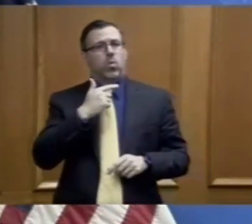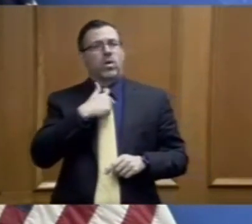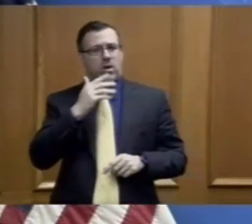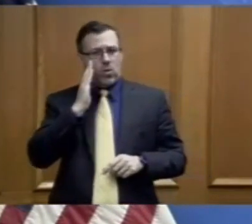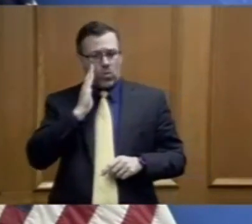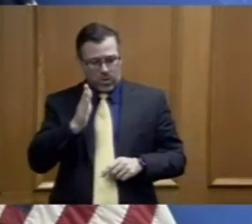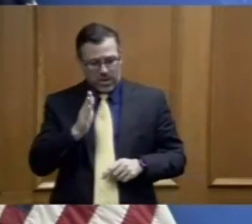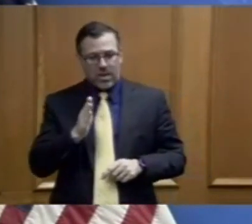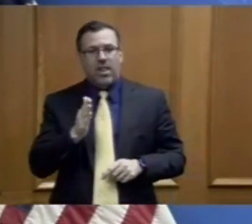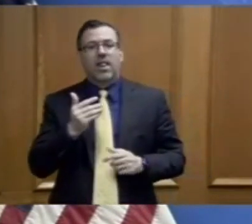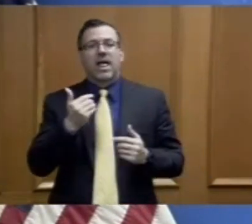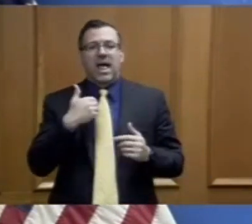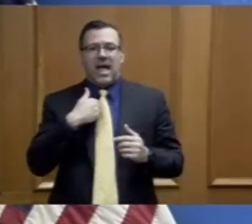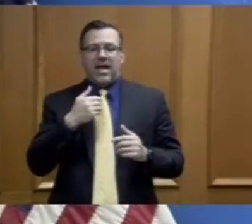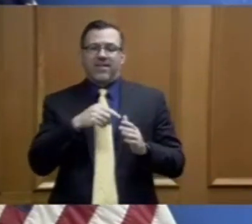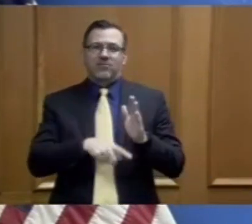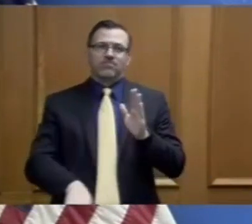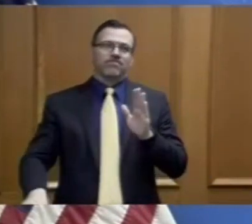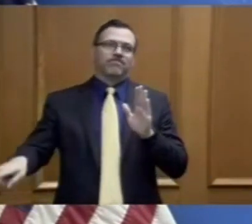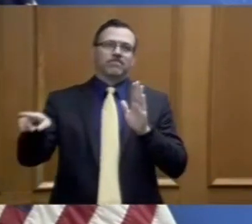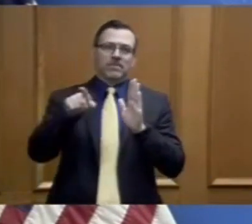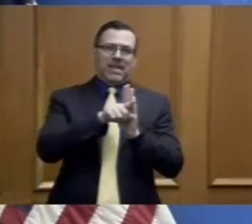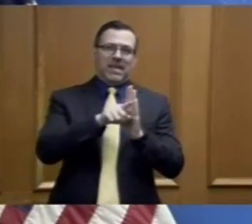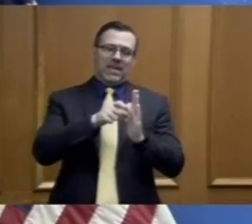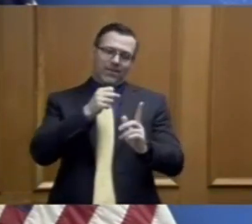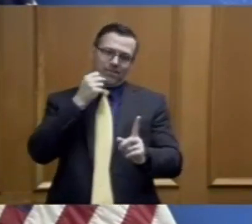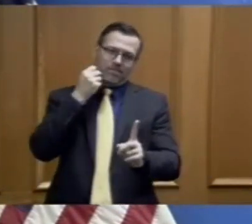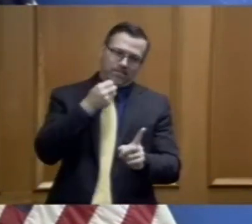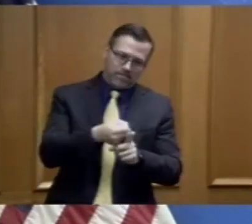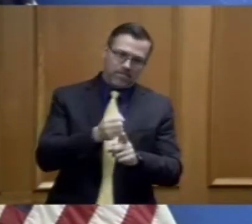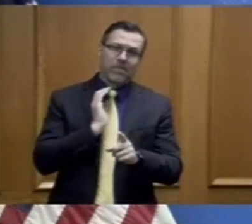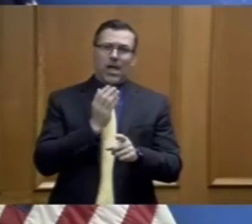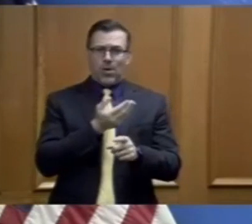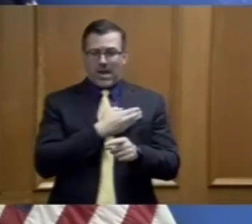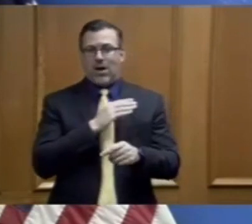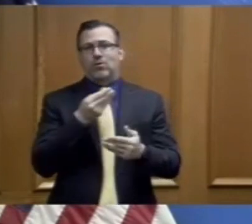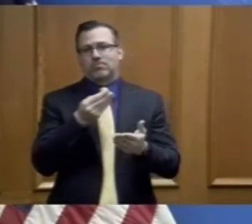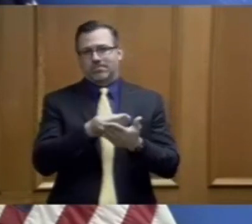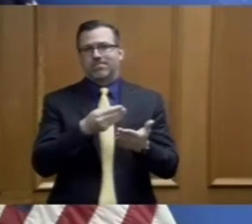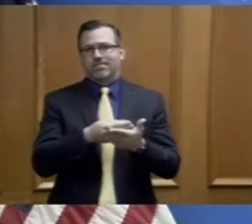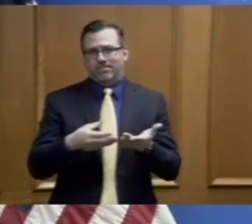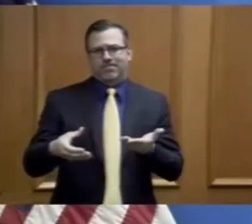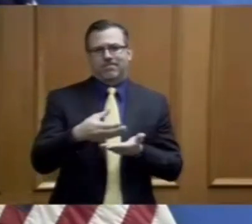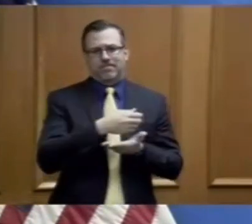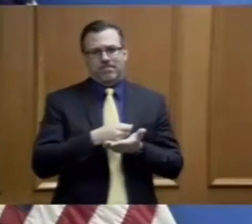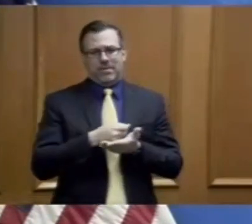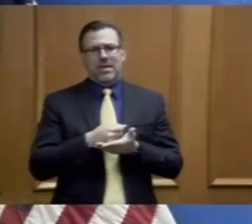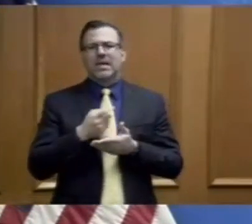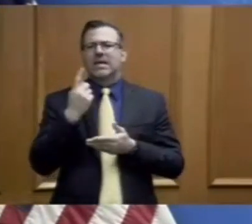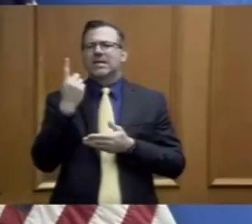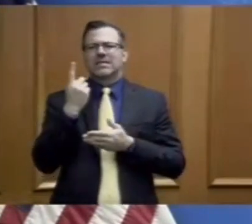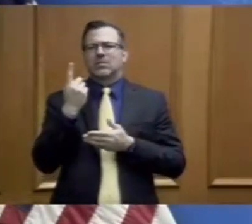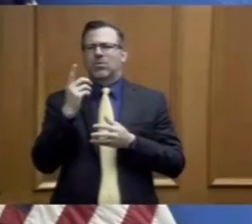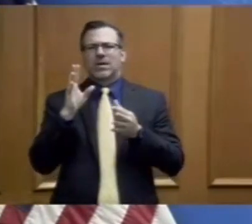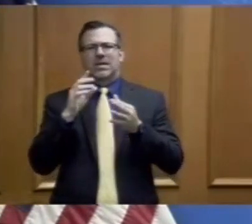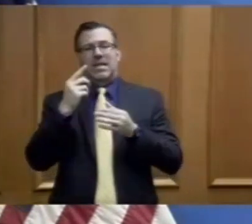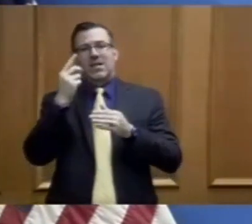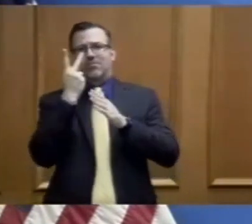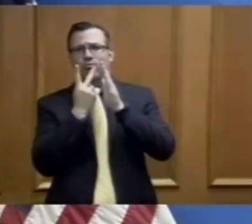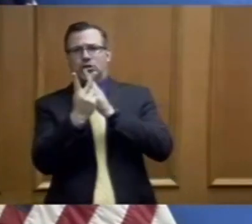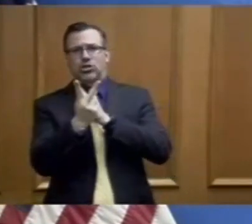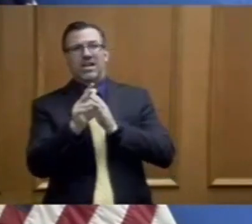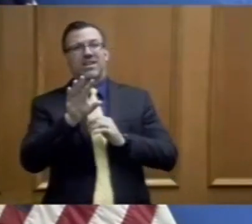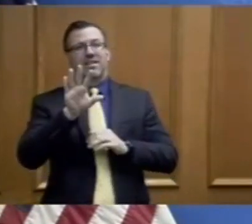significant downturn in this economy. As we said earlier, there are predictions of a $5 billion